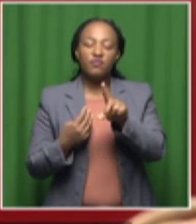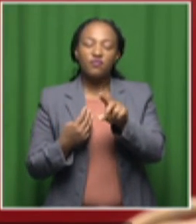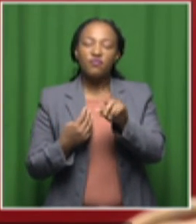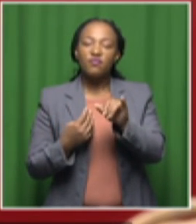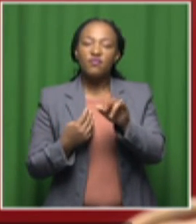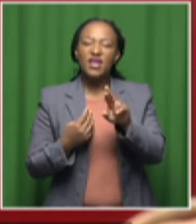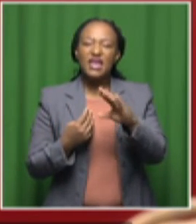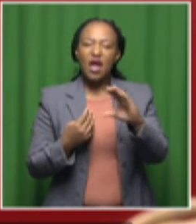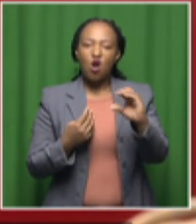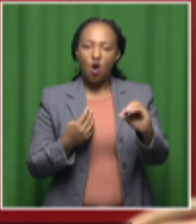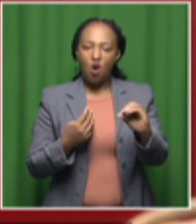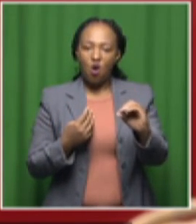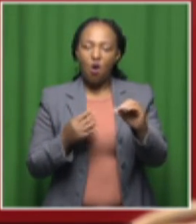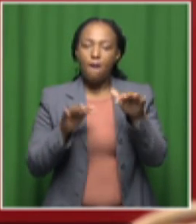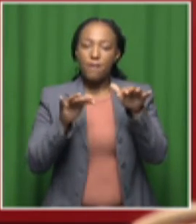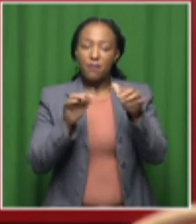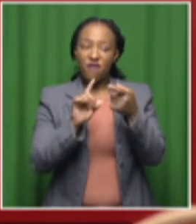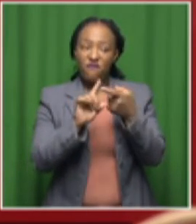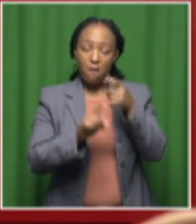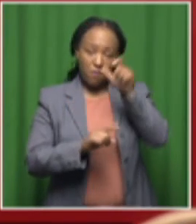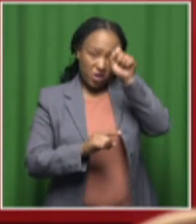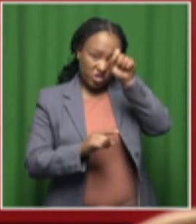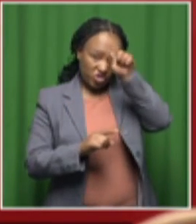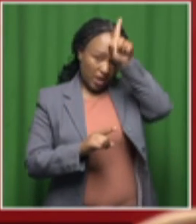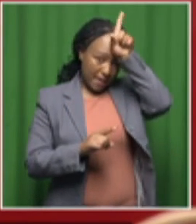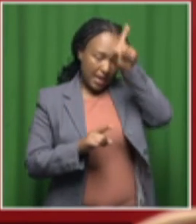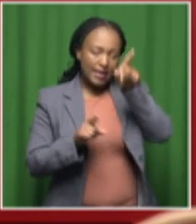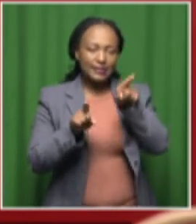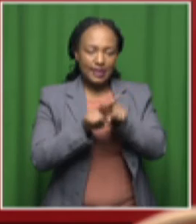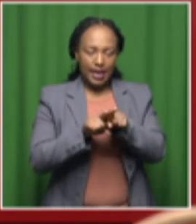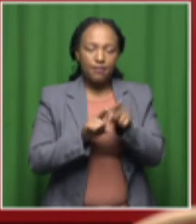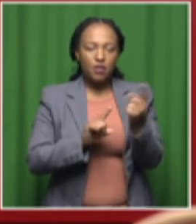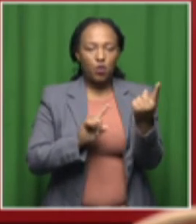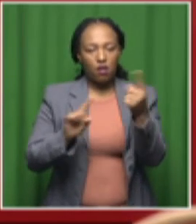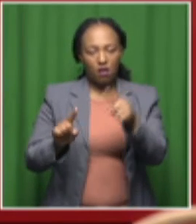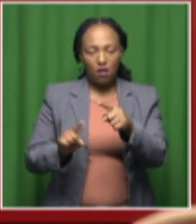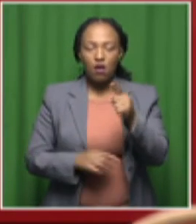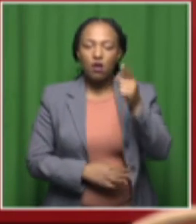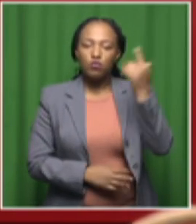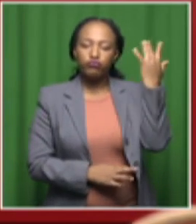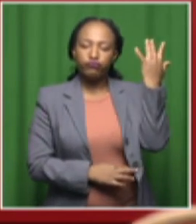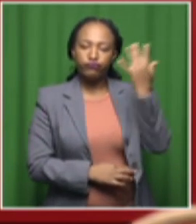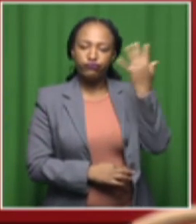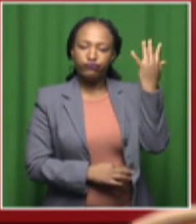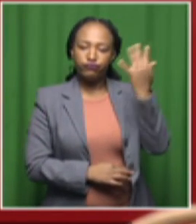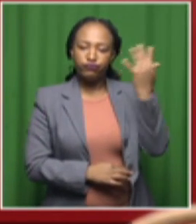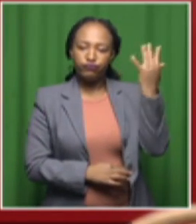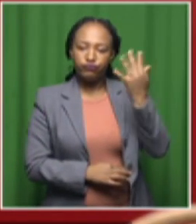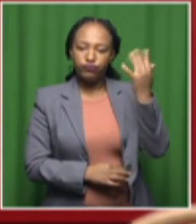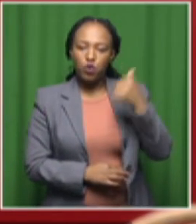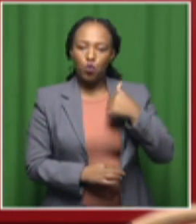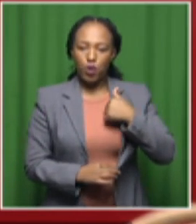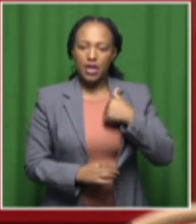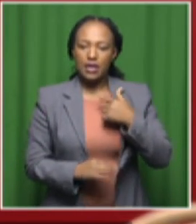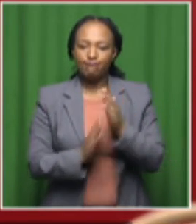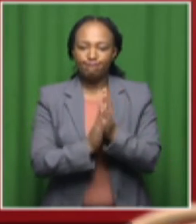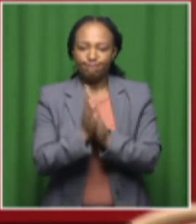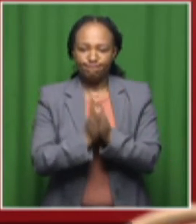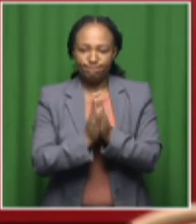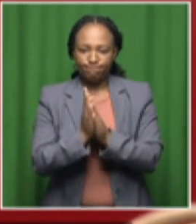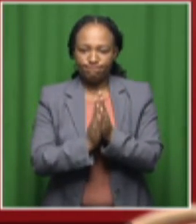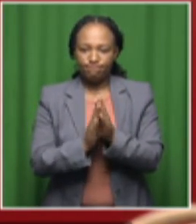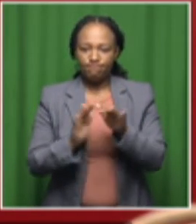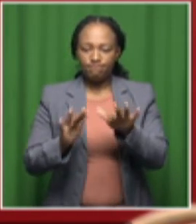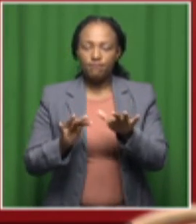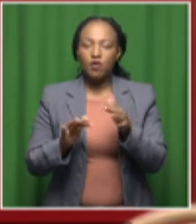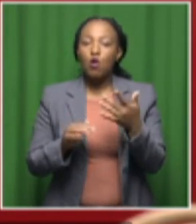people will also be giving some speech here. And of course, we're looking forward to the keynote